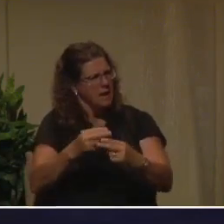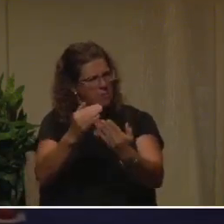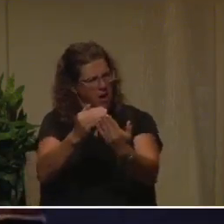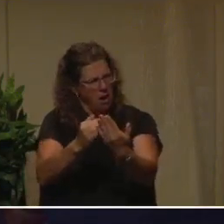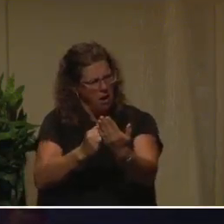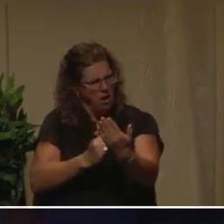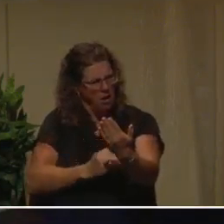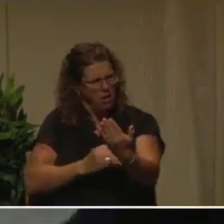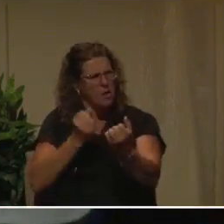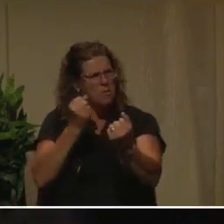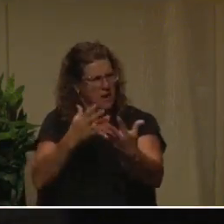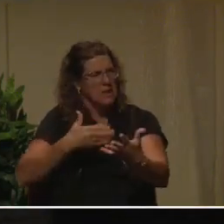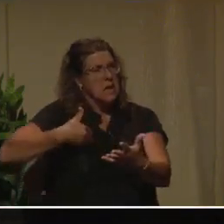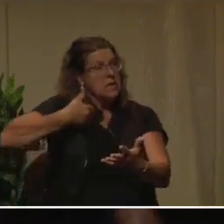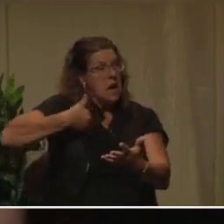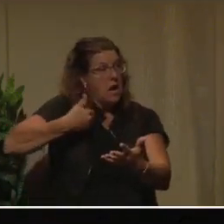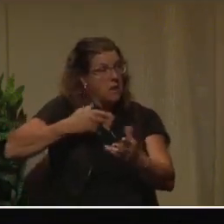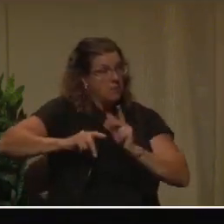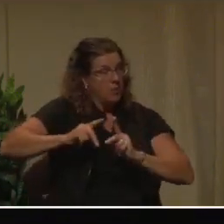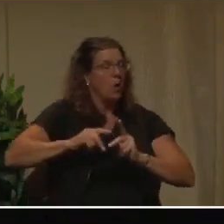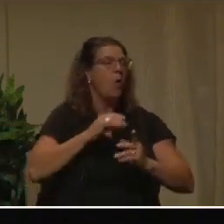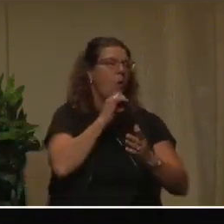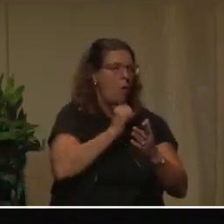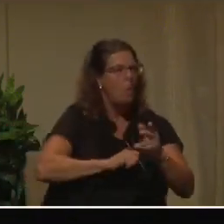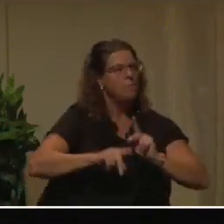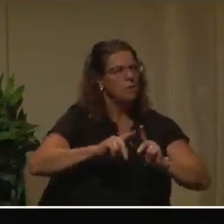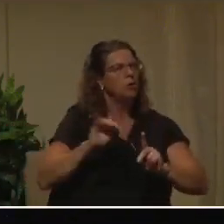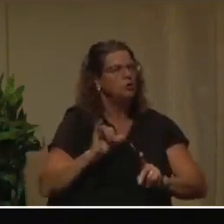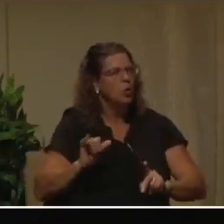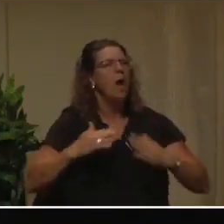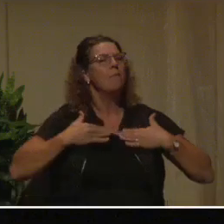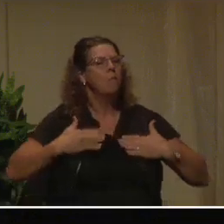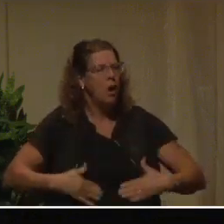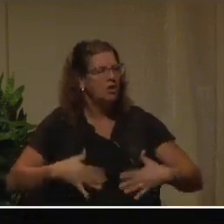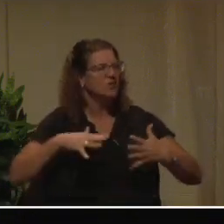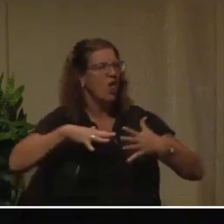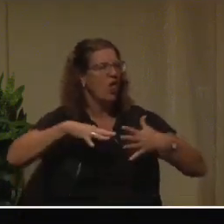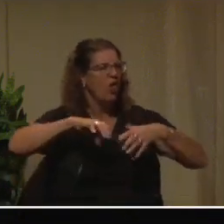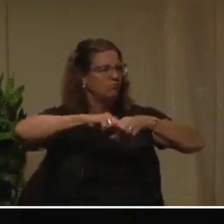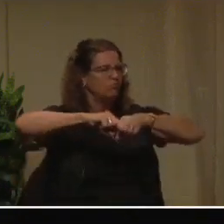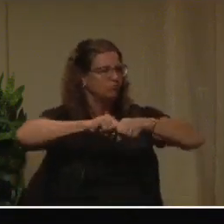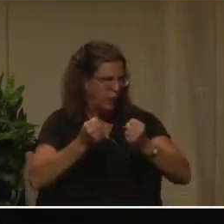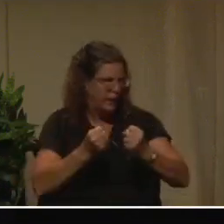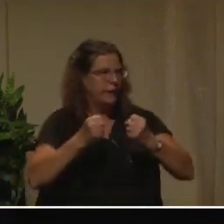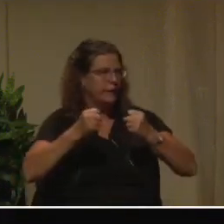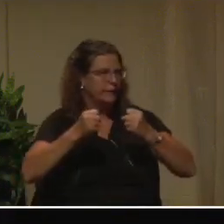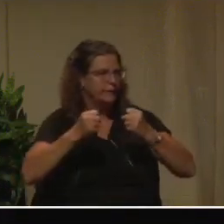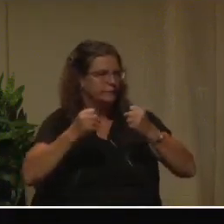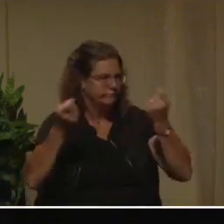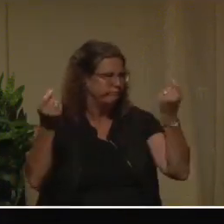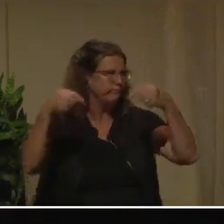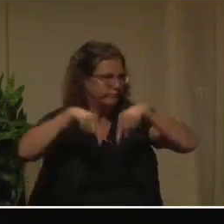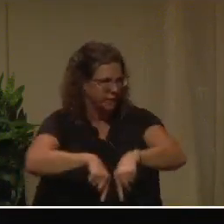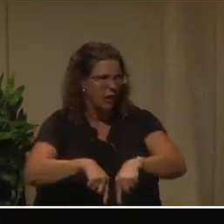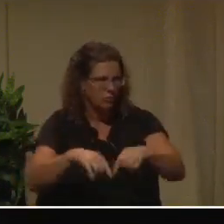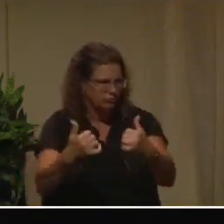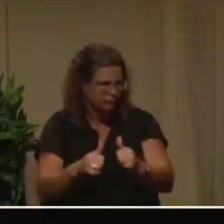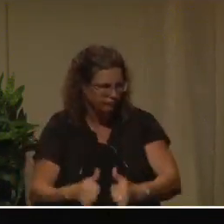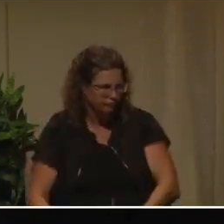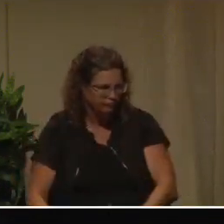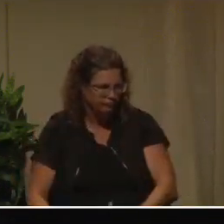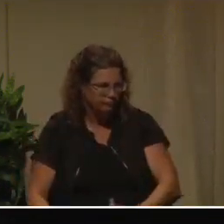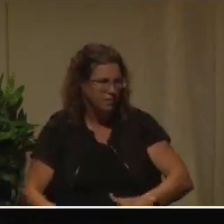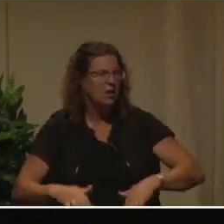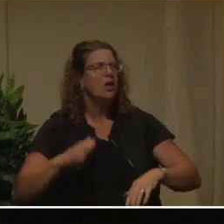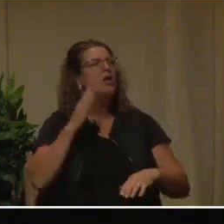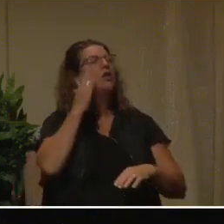just say go for it. We celebrate these elastic